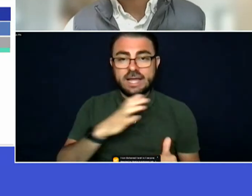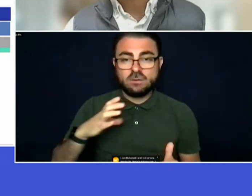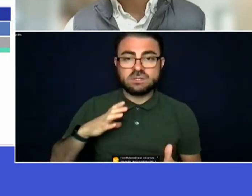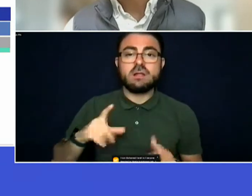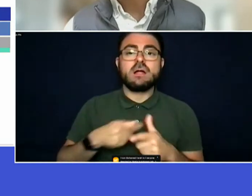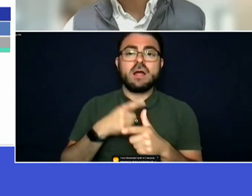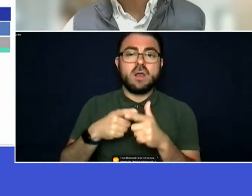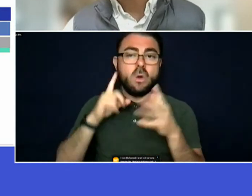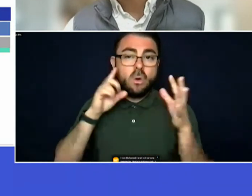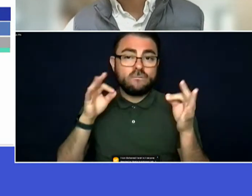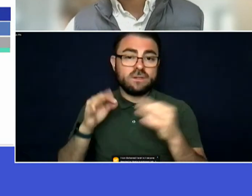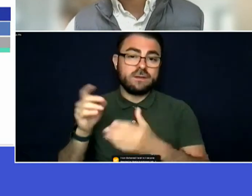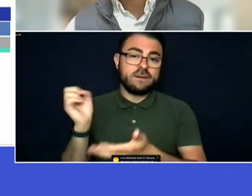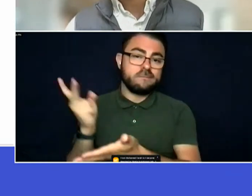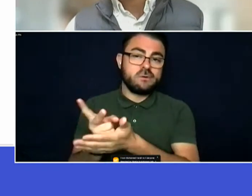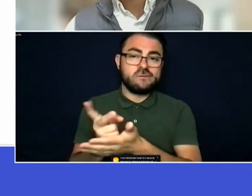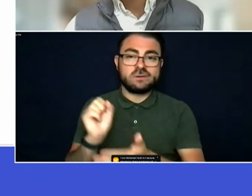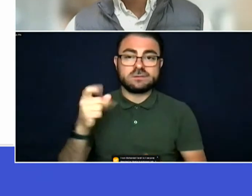2023.